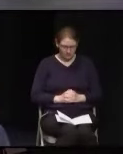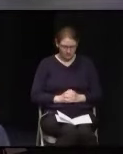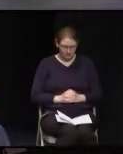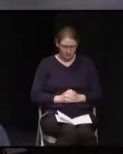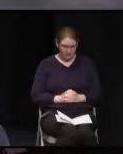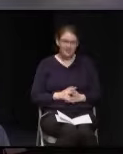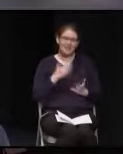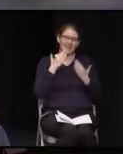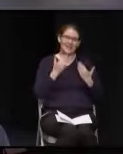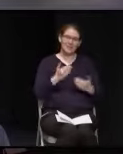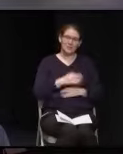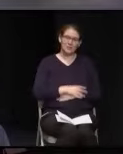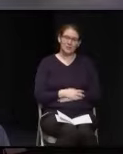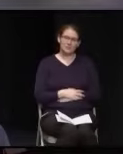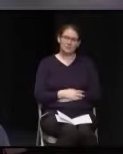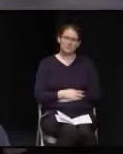Thank you.